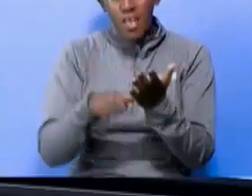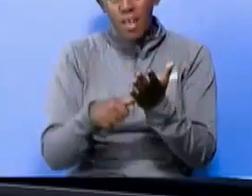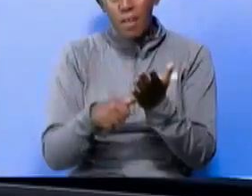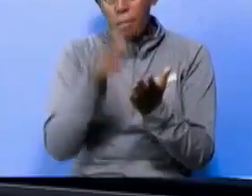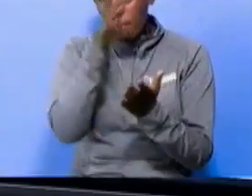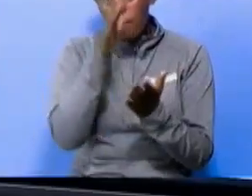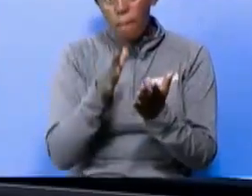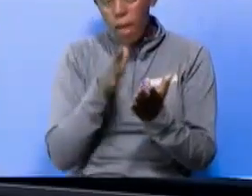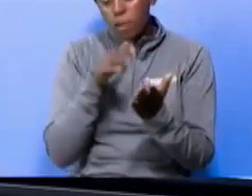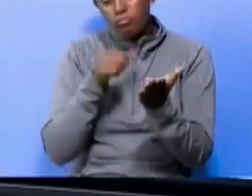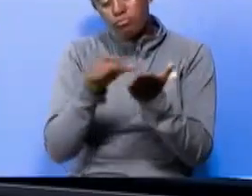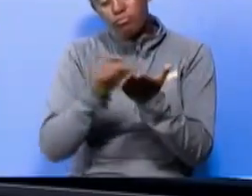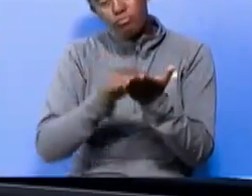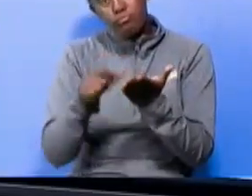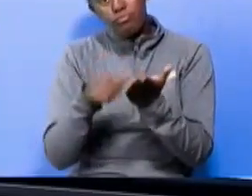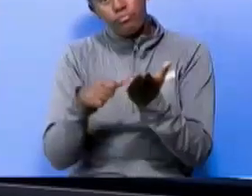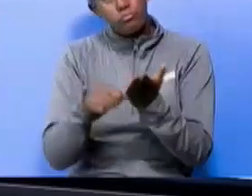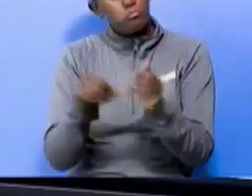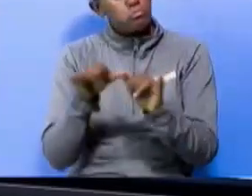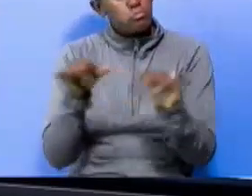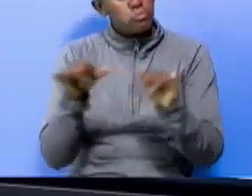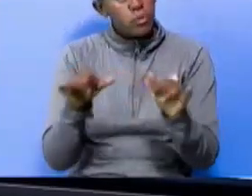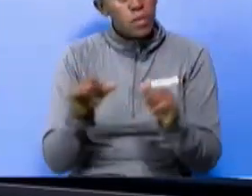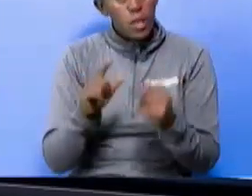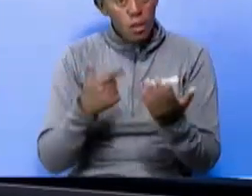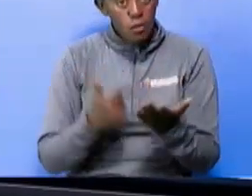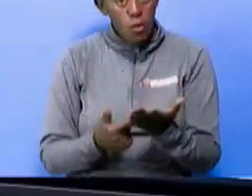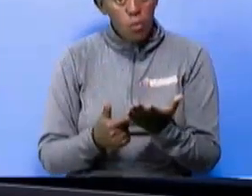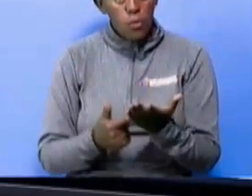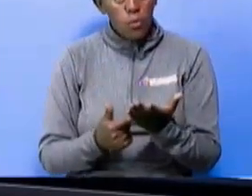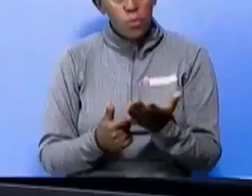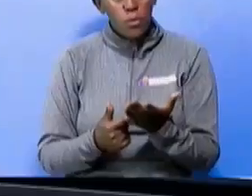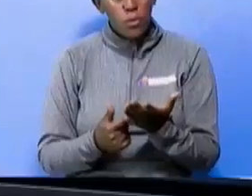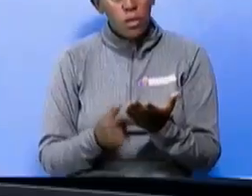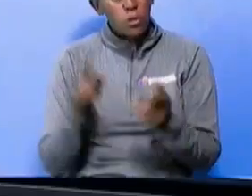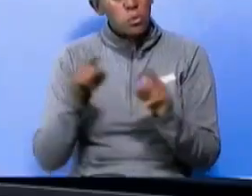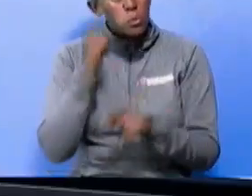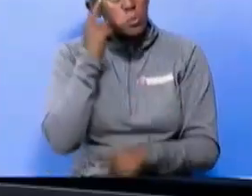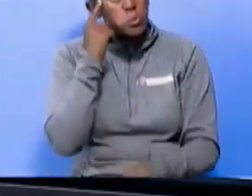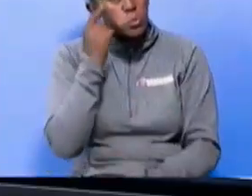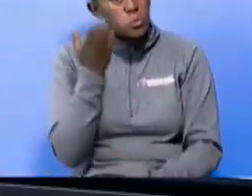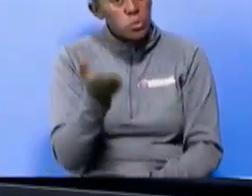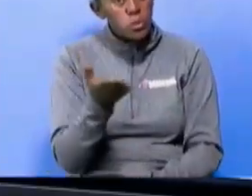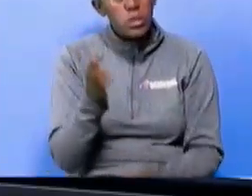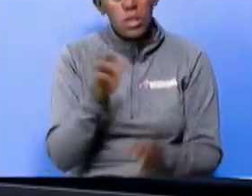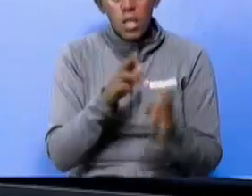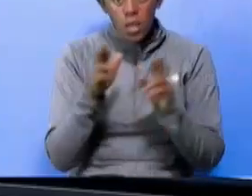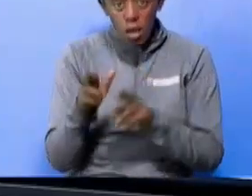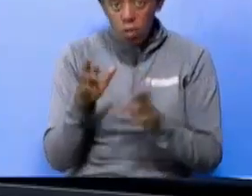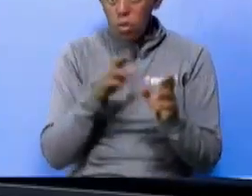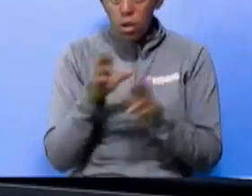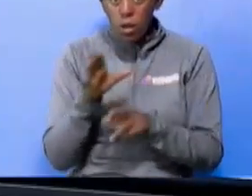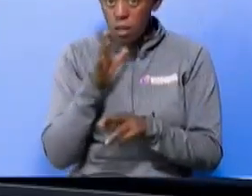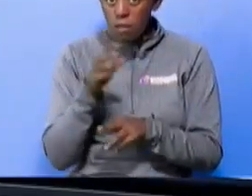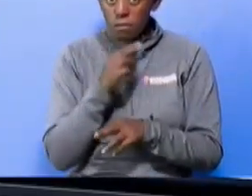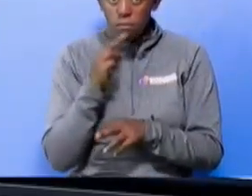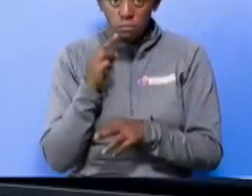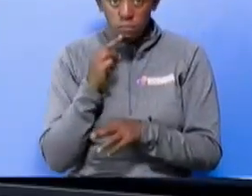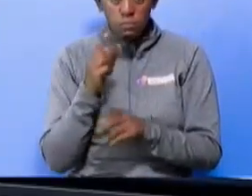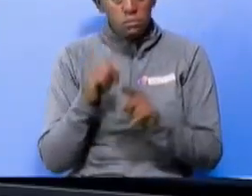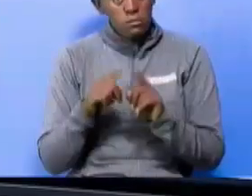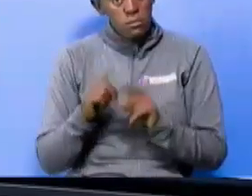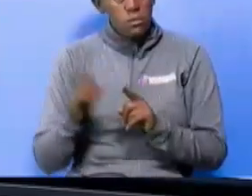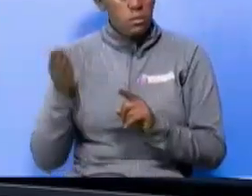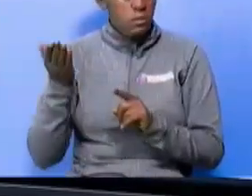parents, etc. Therefore, when you think about regular and irregular past